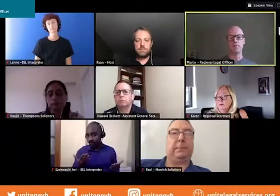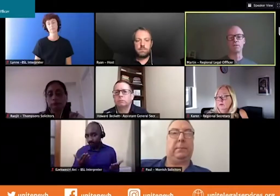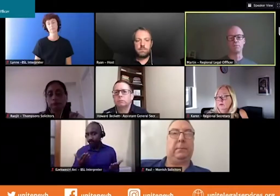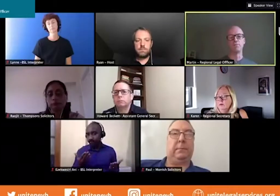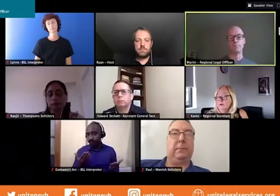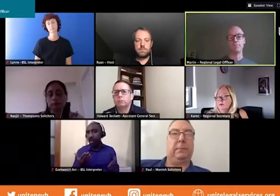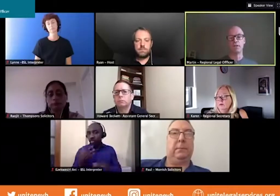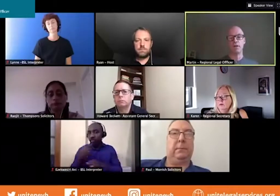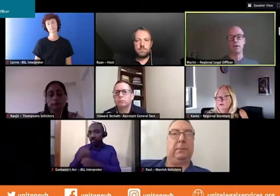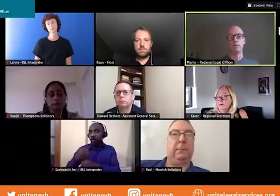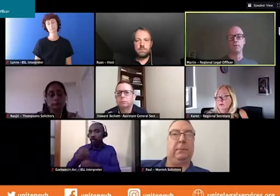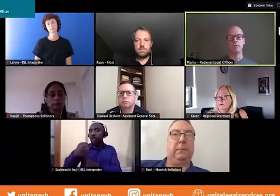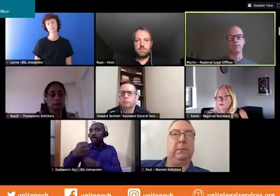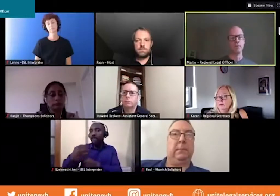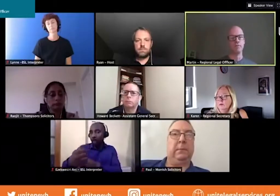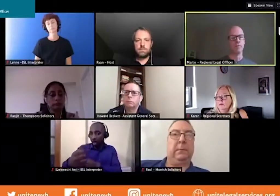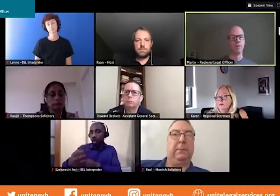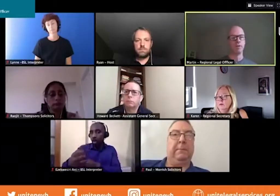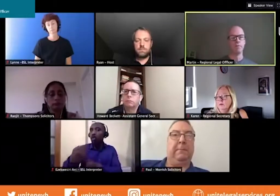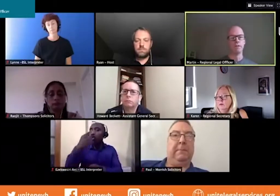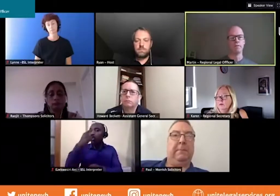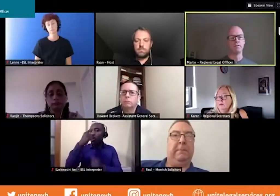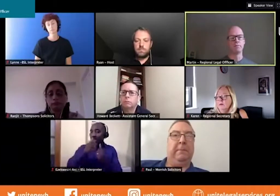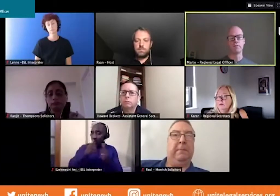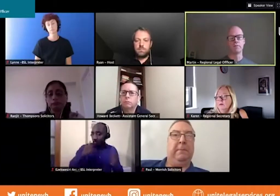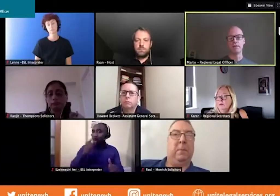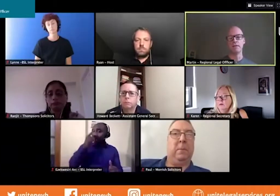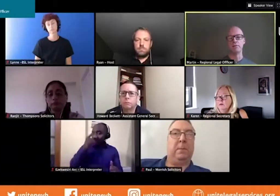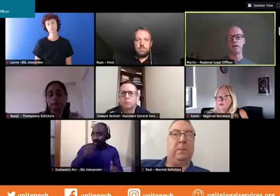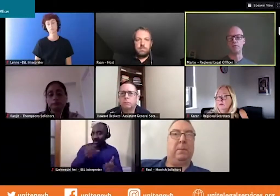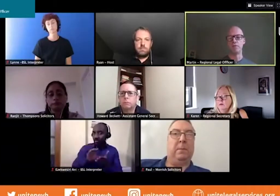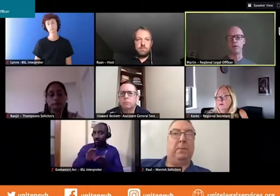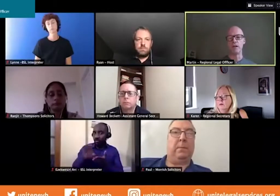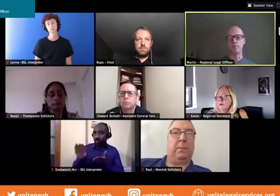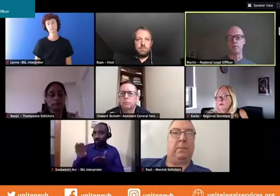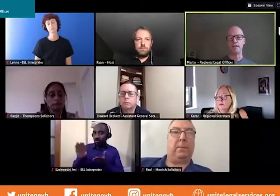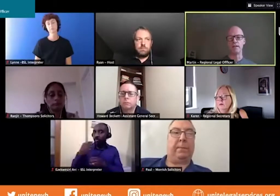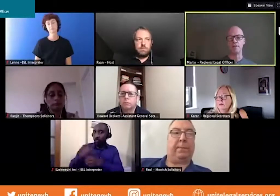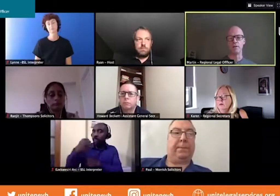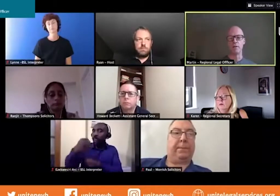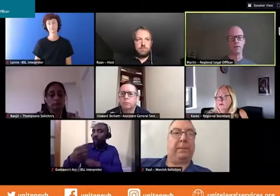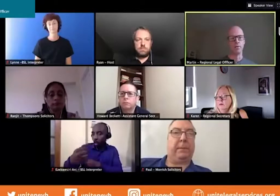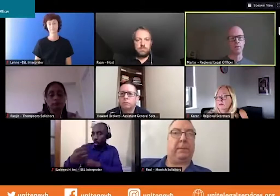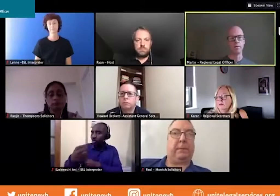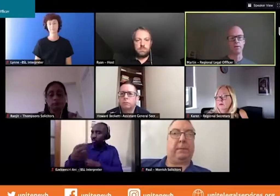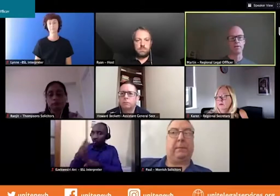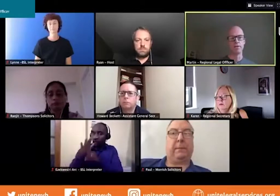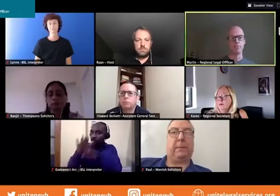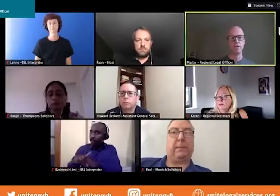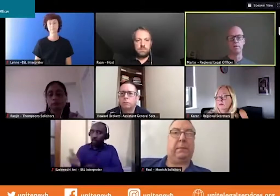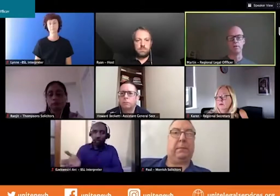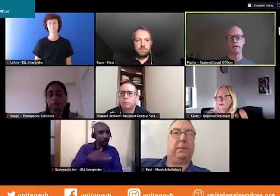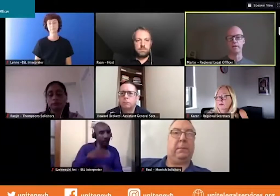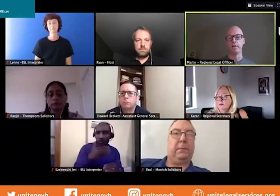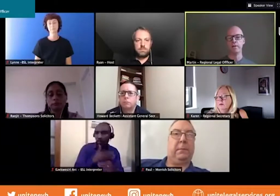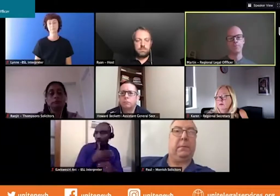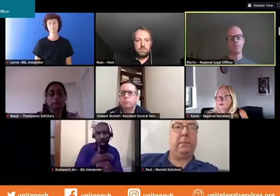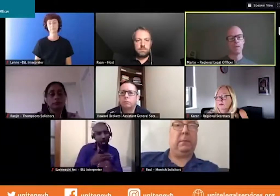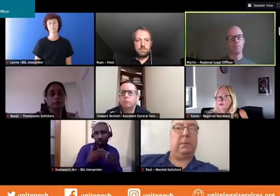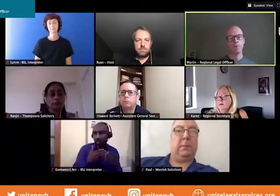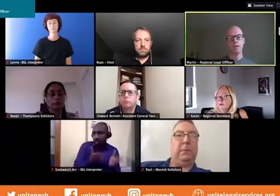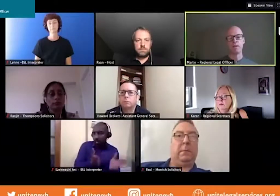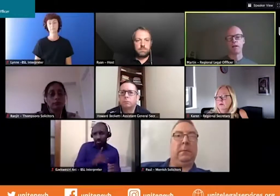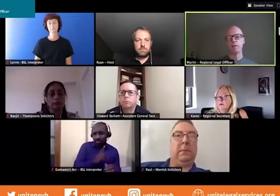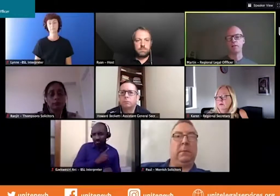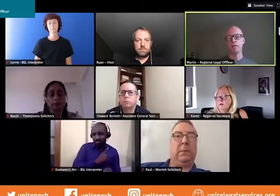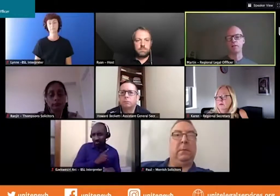is still an option for people who are being try to be dragged back into a workplace that's reopening. But